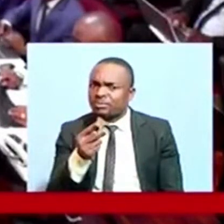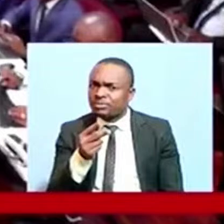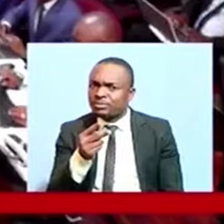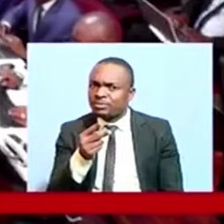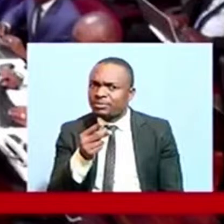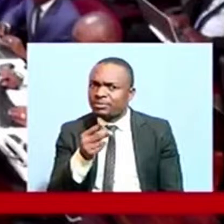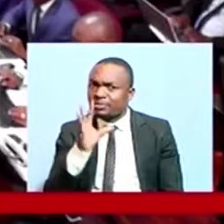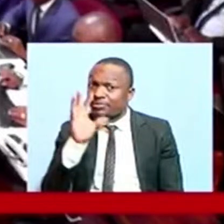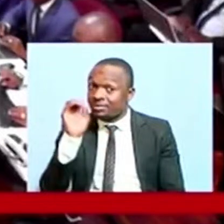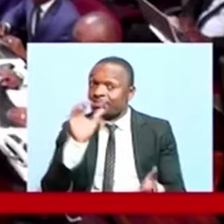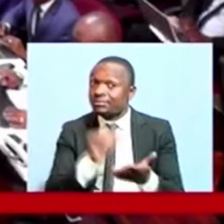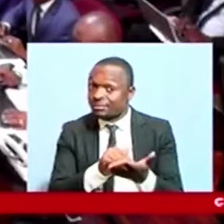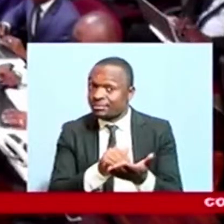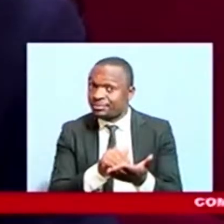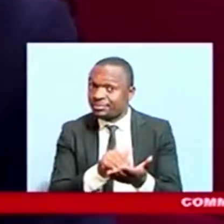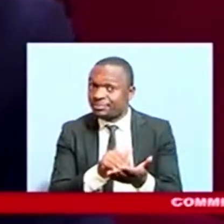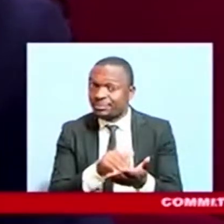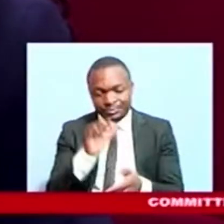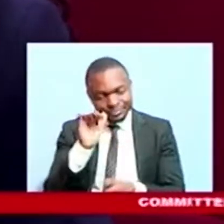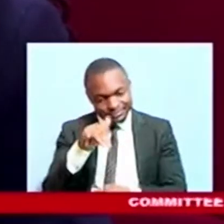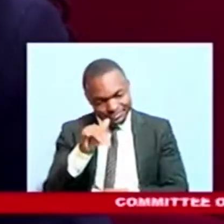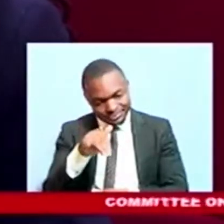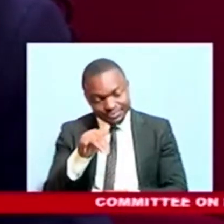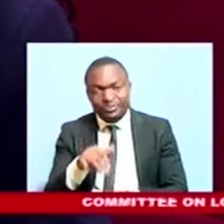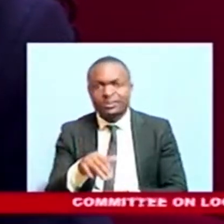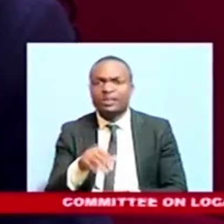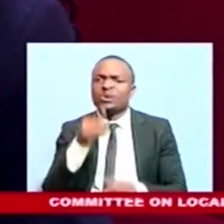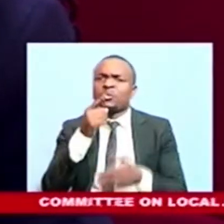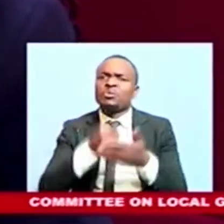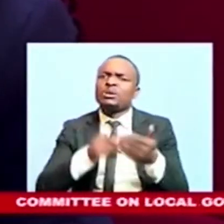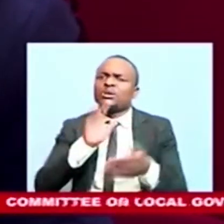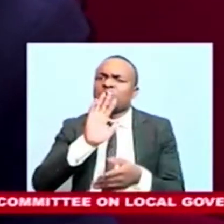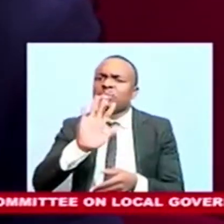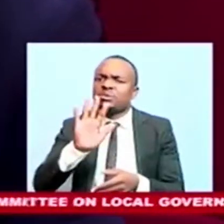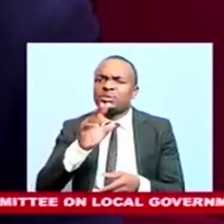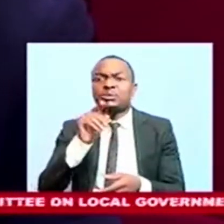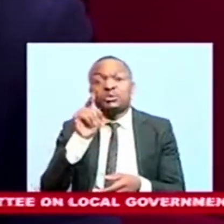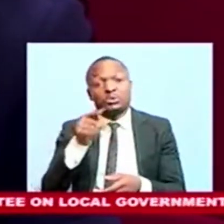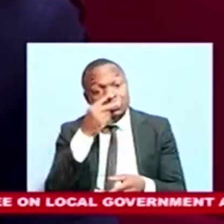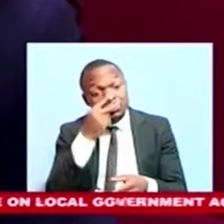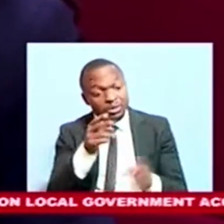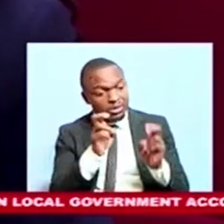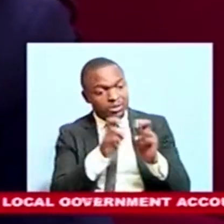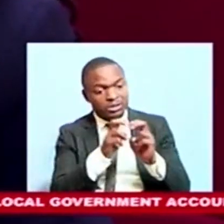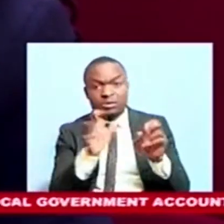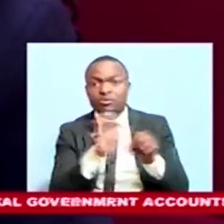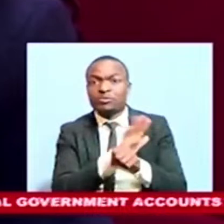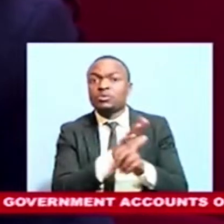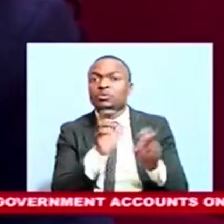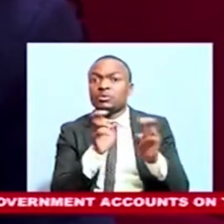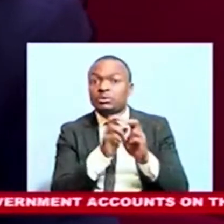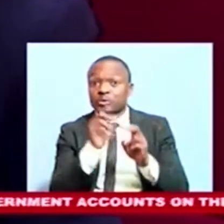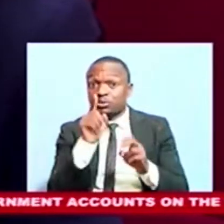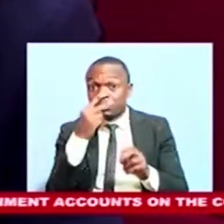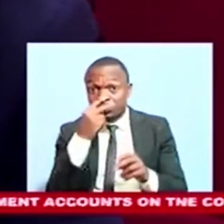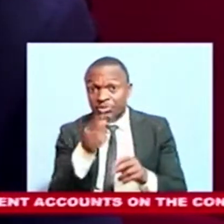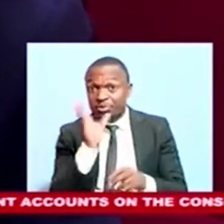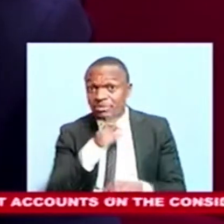the 50,000. Yes. And what was did you see the contract, the full contract?